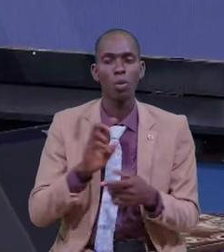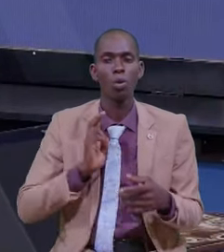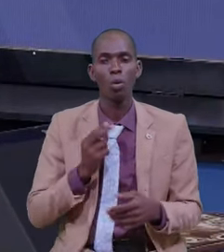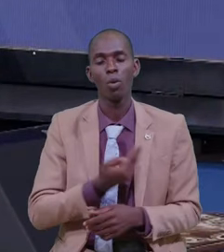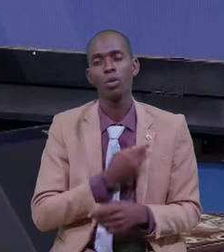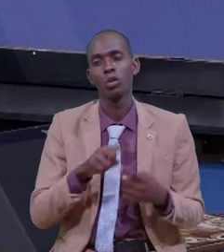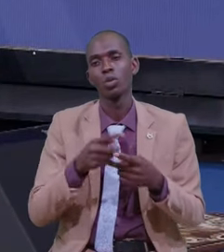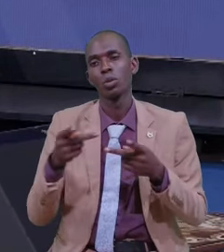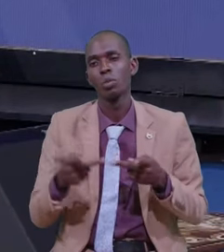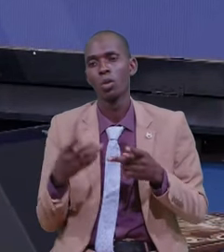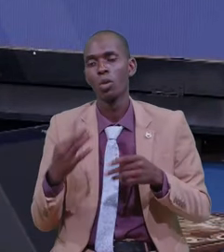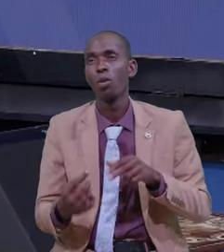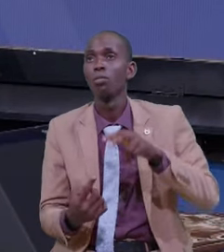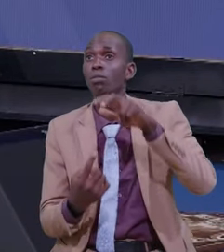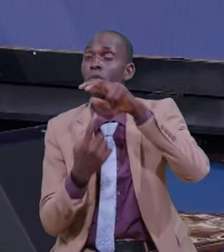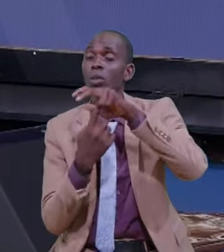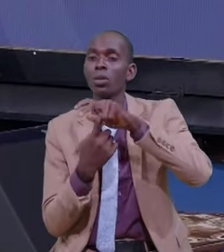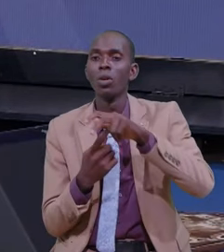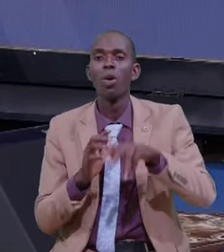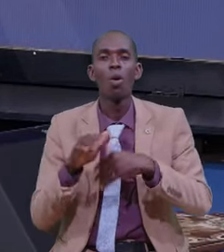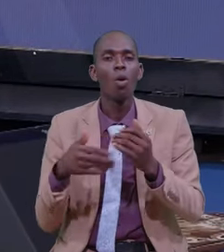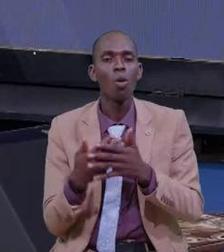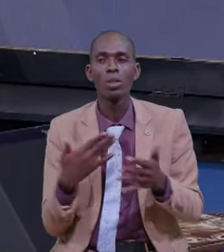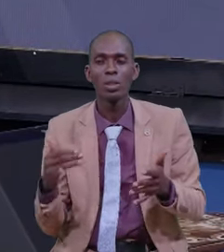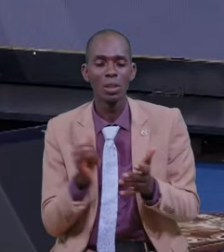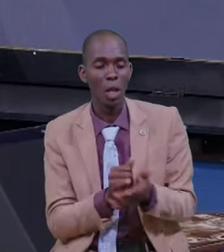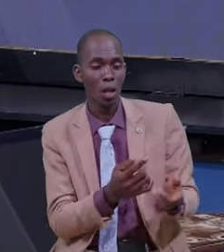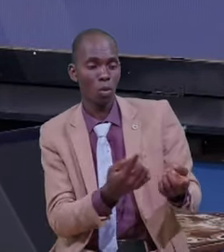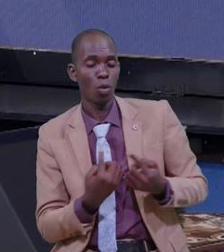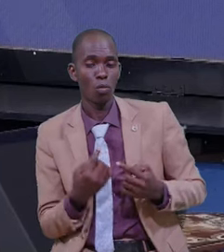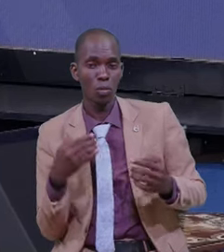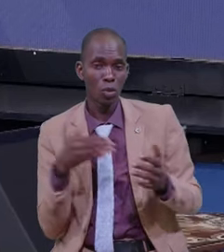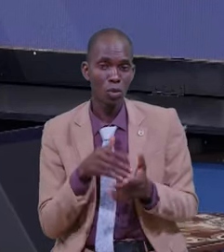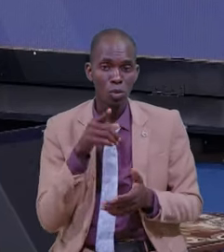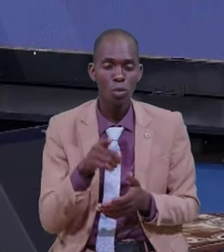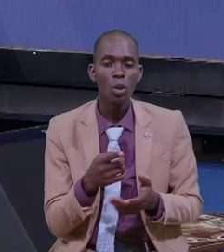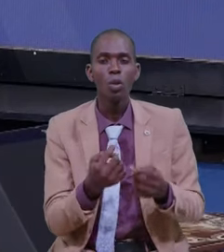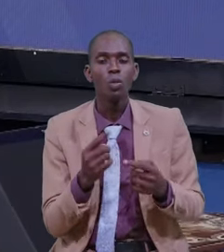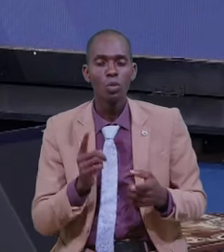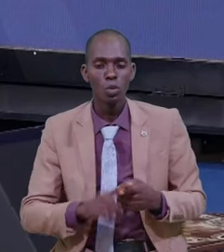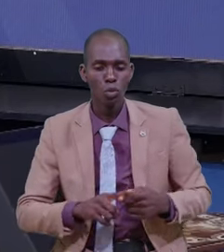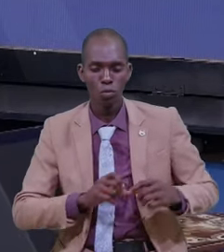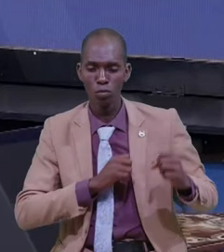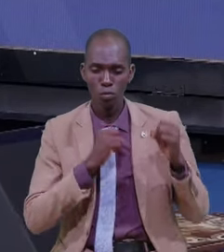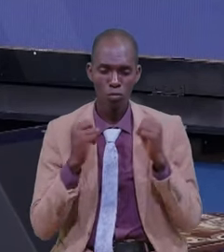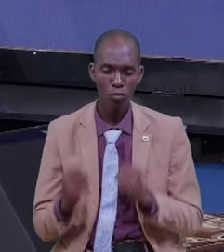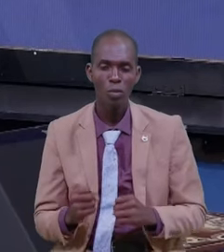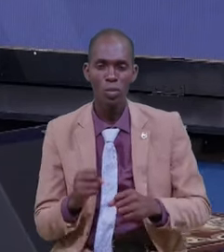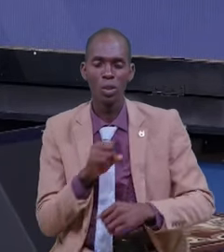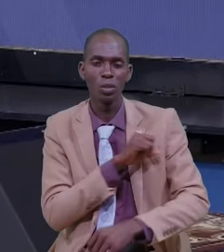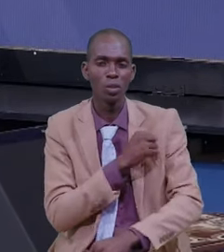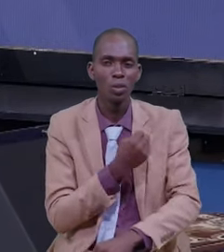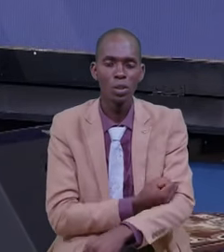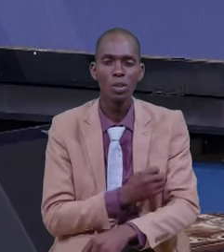things that come, they come to strengthen our nerves, our muscles, and